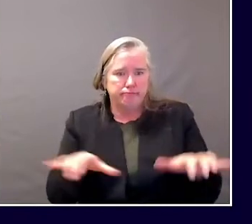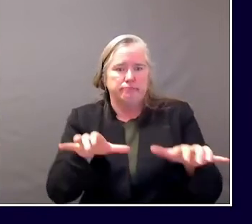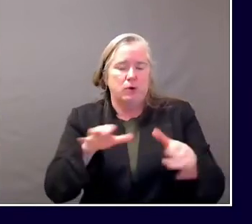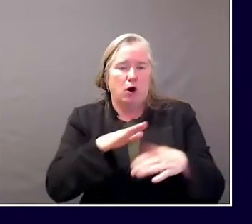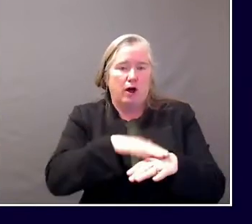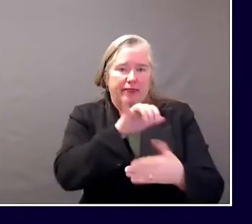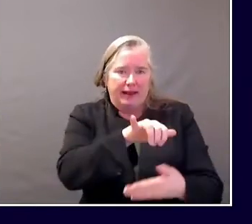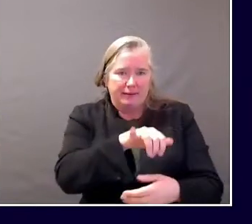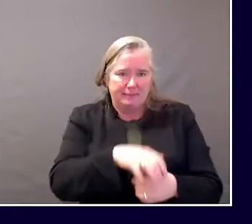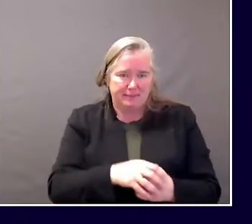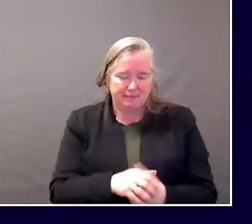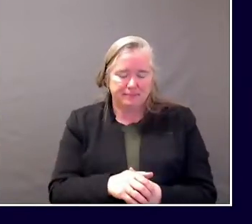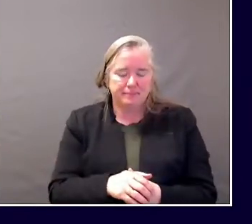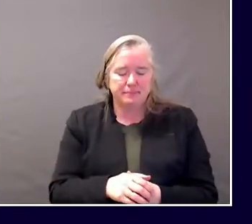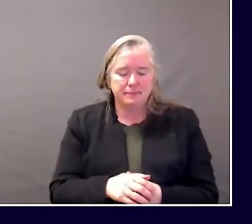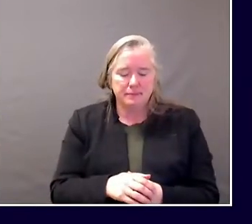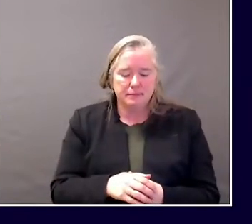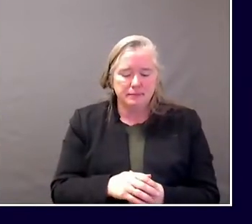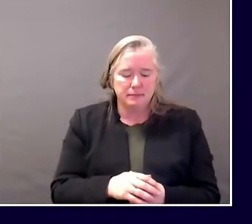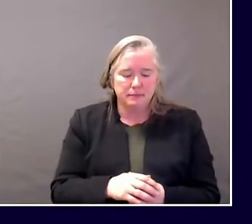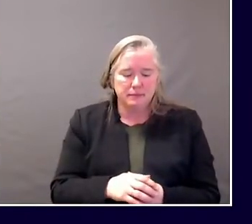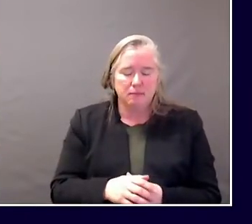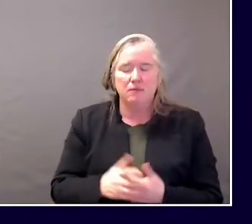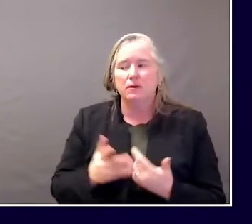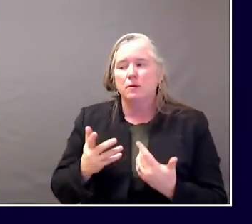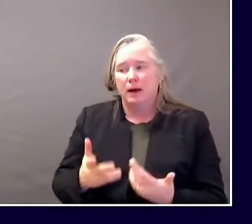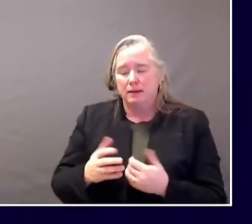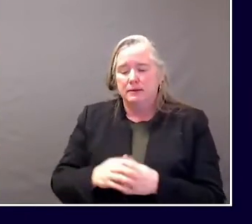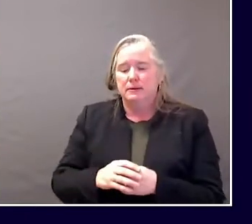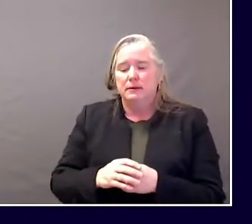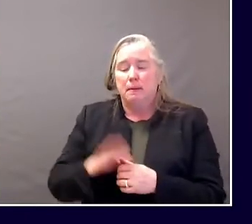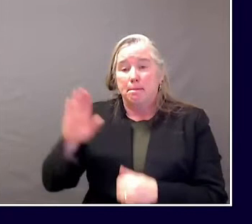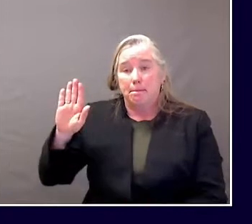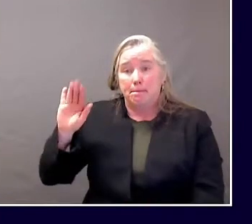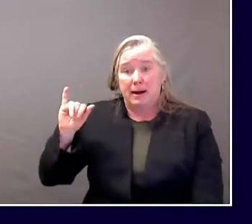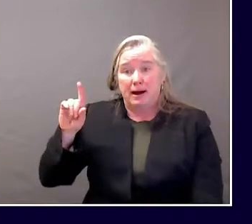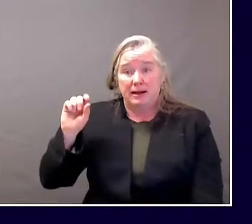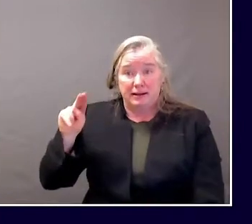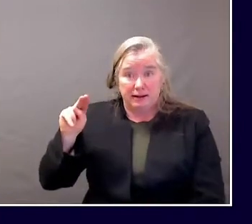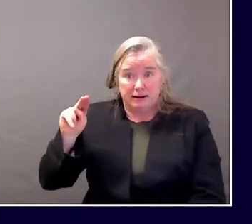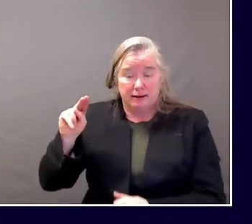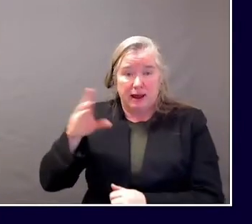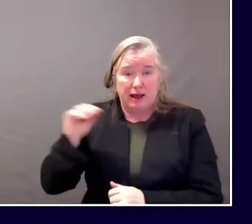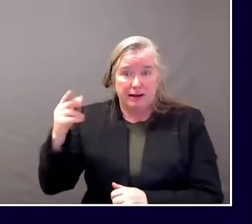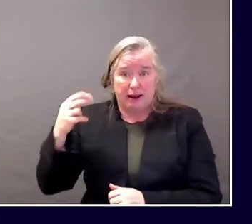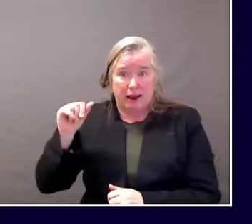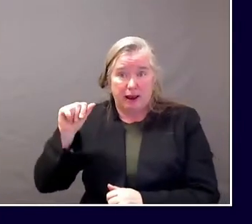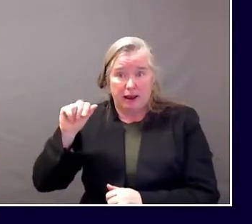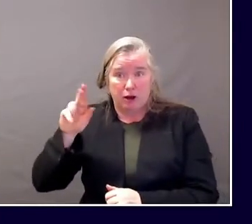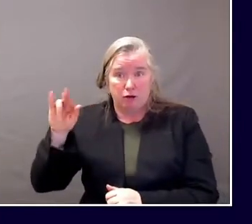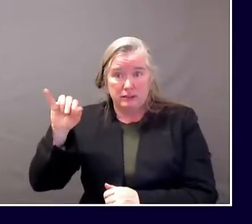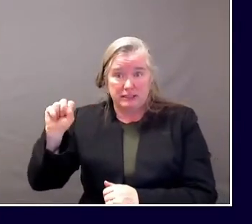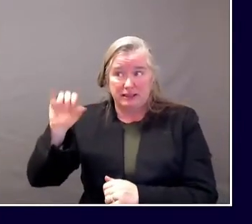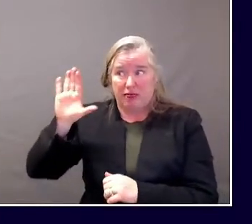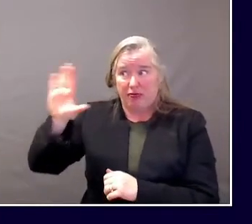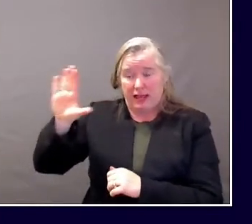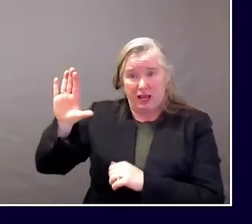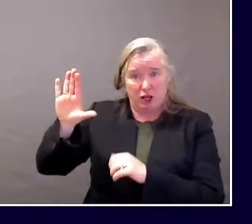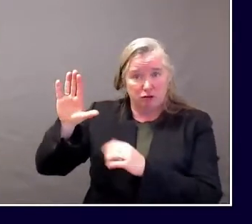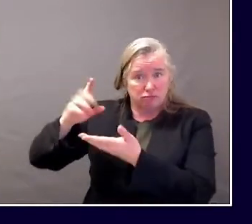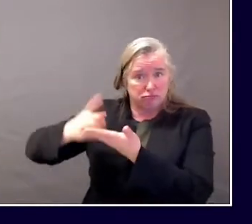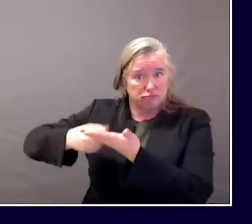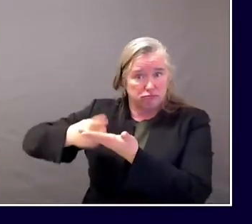comment specifically on the proposal from the Biden-elect and Harris-elect administration. It hasn't